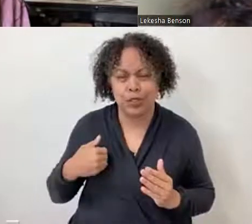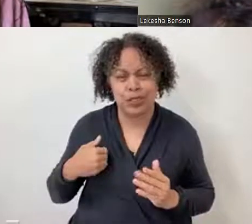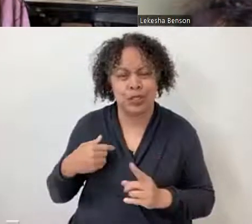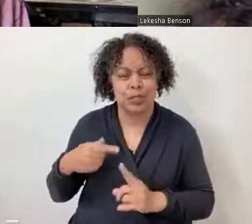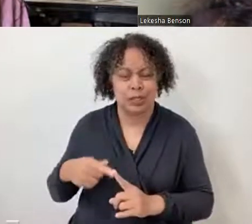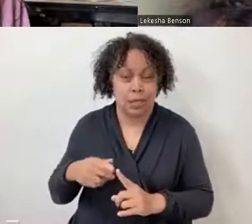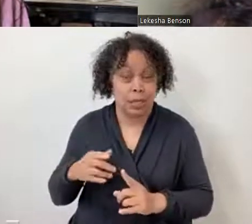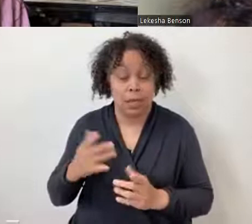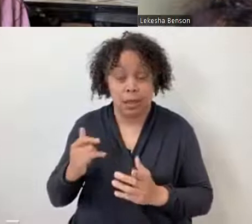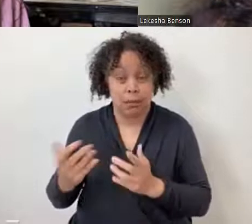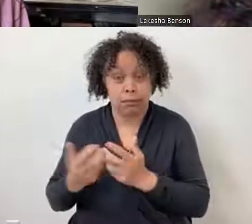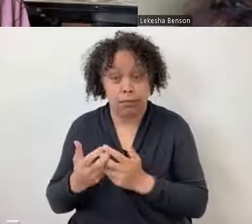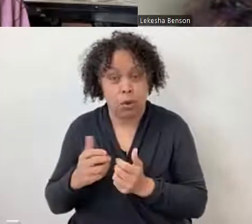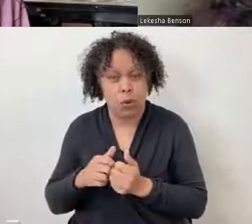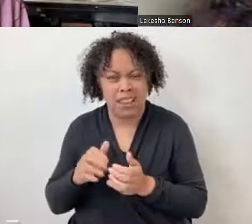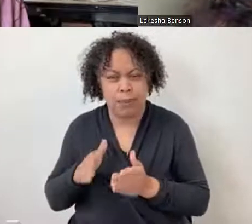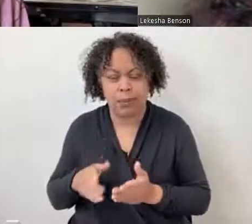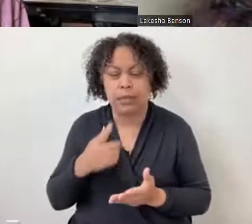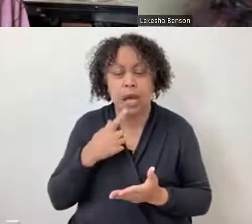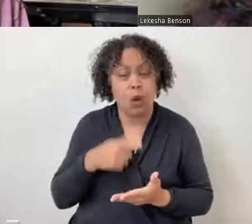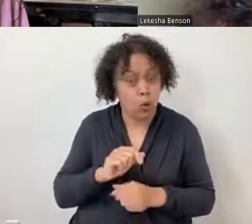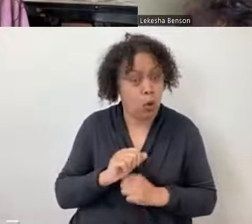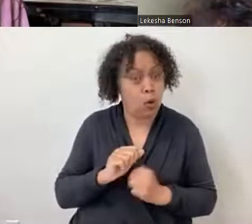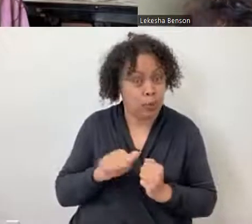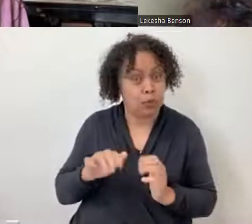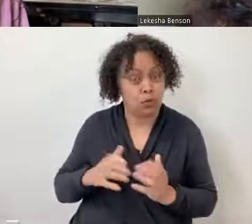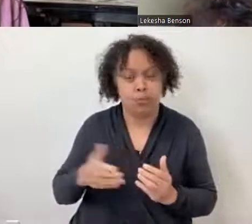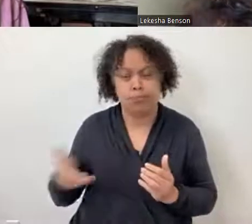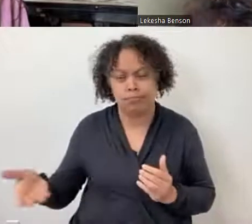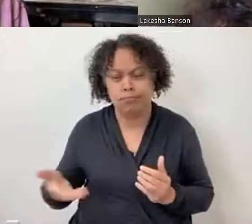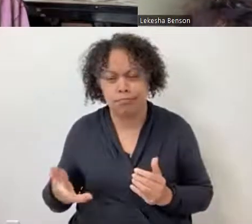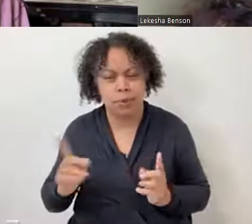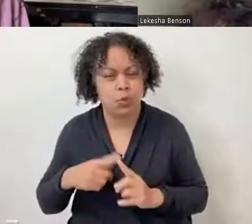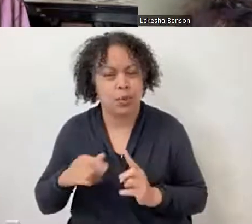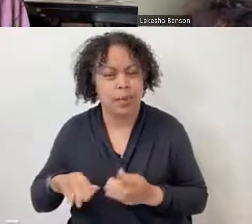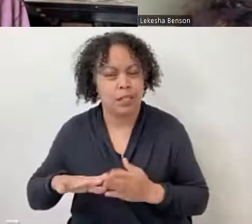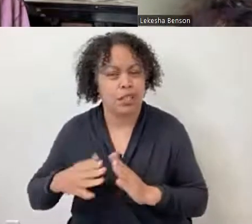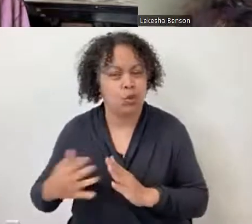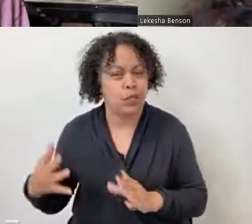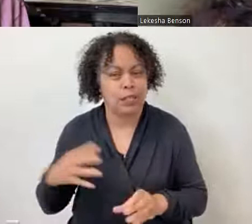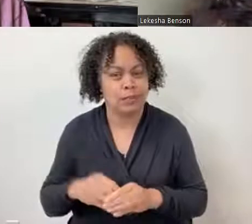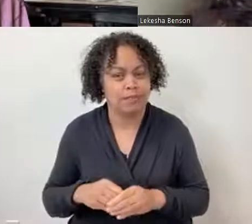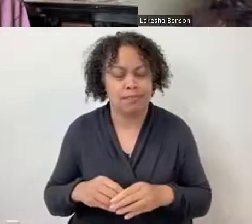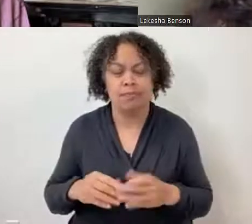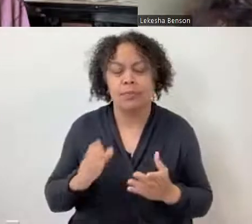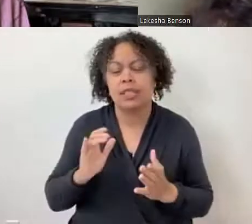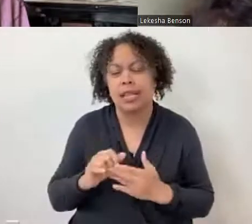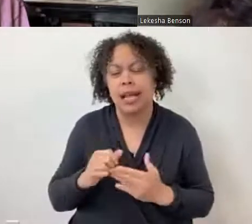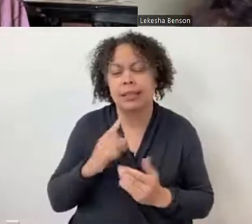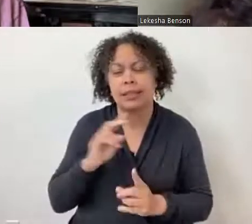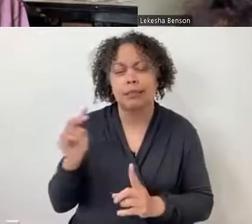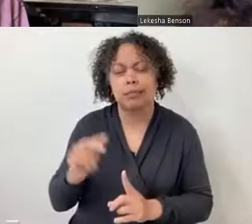dossier reflects working with them. So it's not really questions, it's just comments or suggestions from another perspective